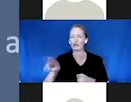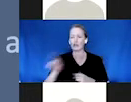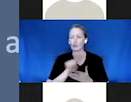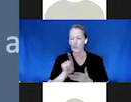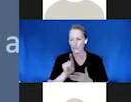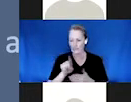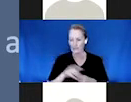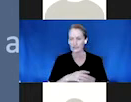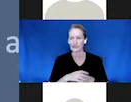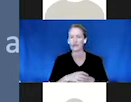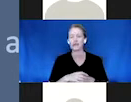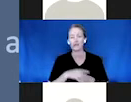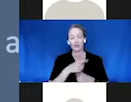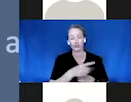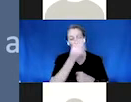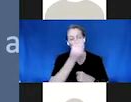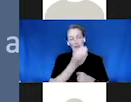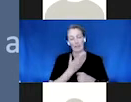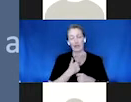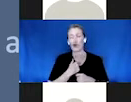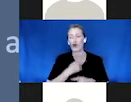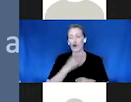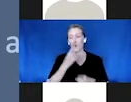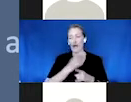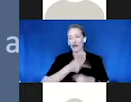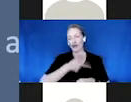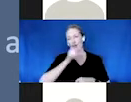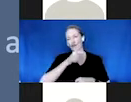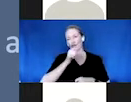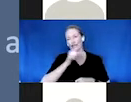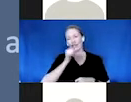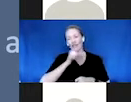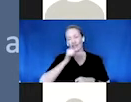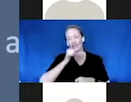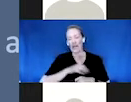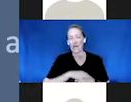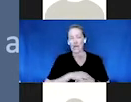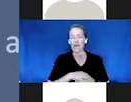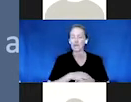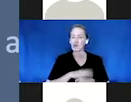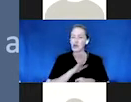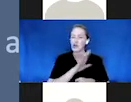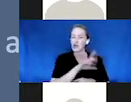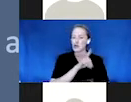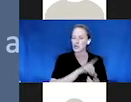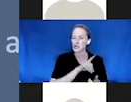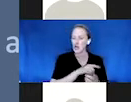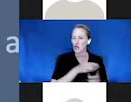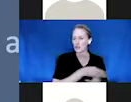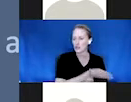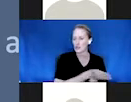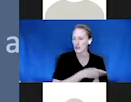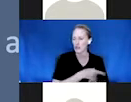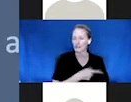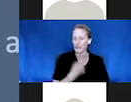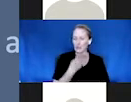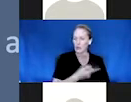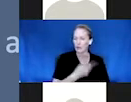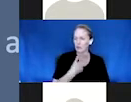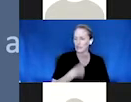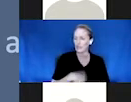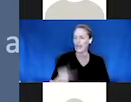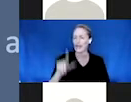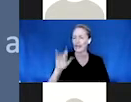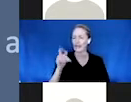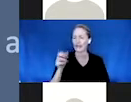let me know that she was drinking every day and that she had been told in the past by her doctors that she had some liver damage. Now, Sonia's story